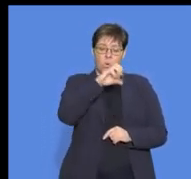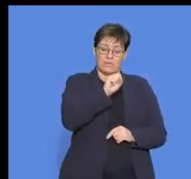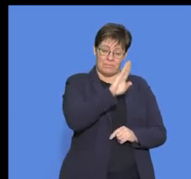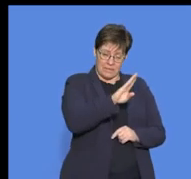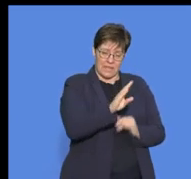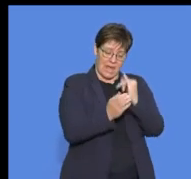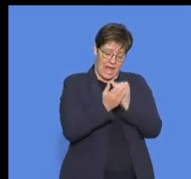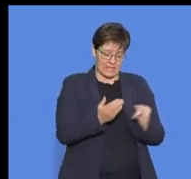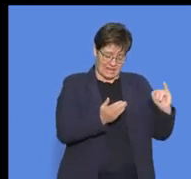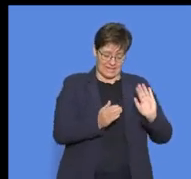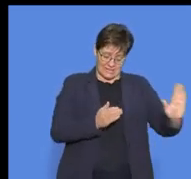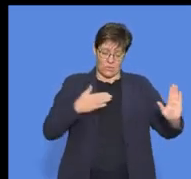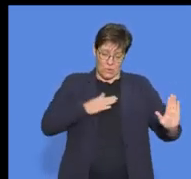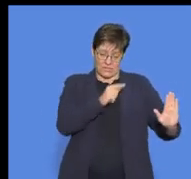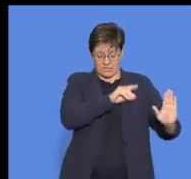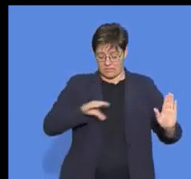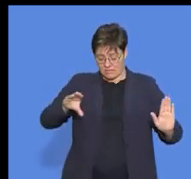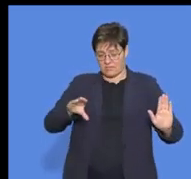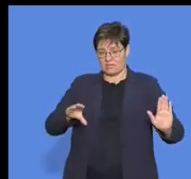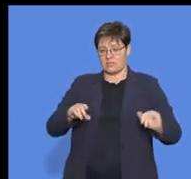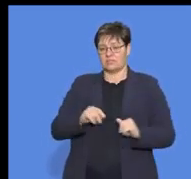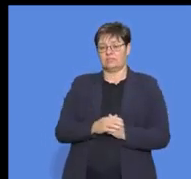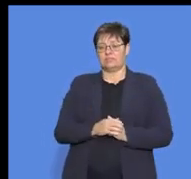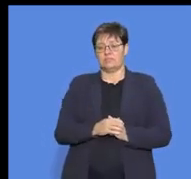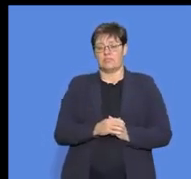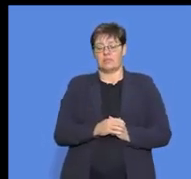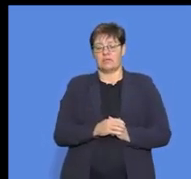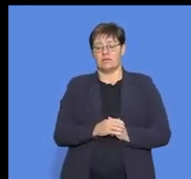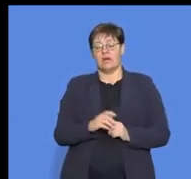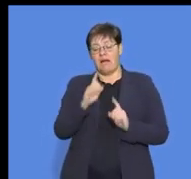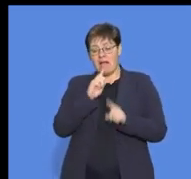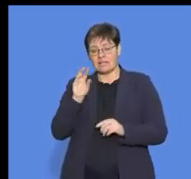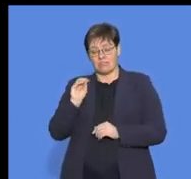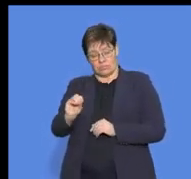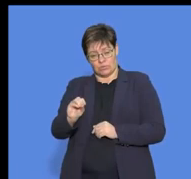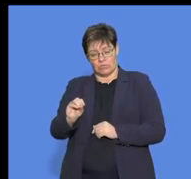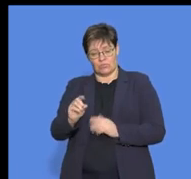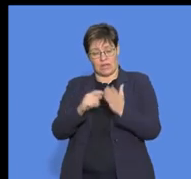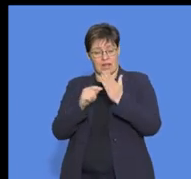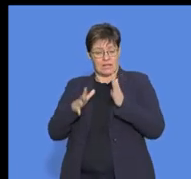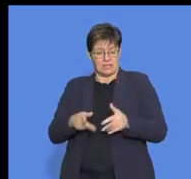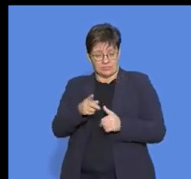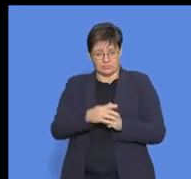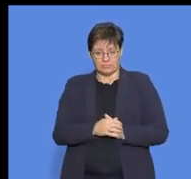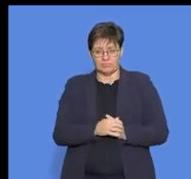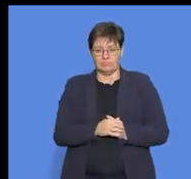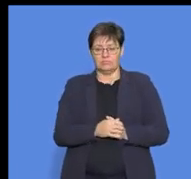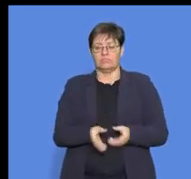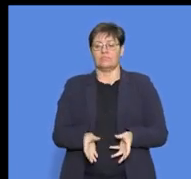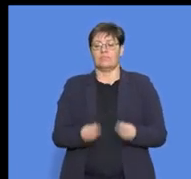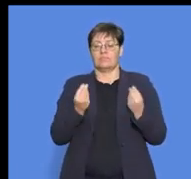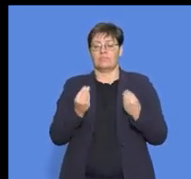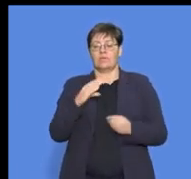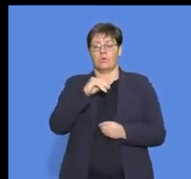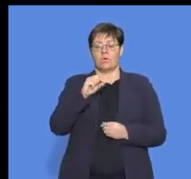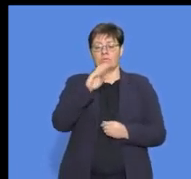B. We want to isolate the cos B, so we isolate the cos B, and we divide by 2 times 10. Put this answer into our calculator, and we're going